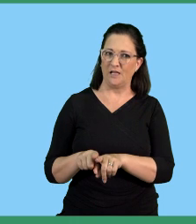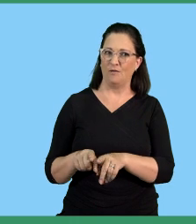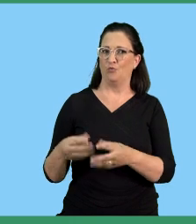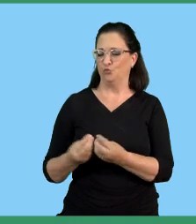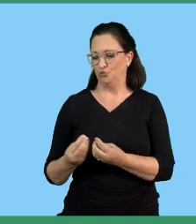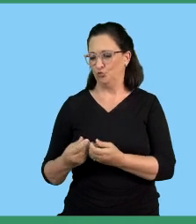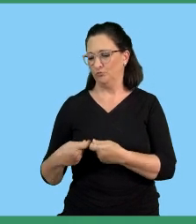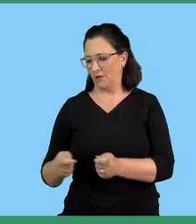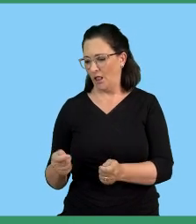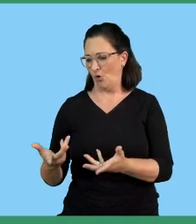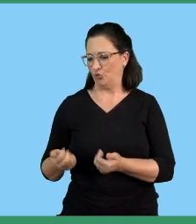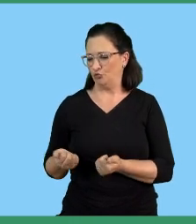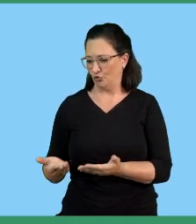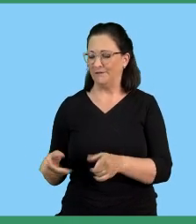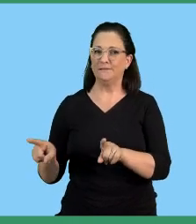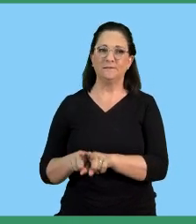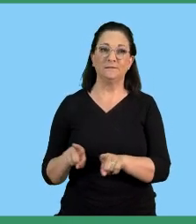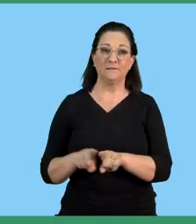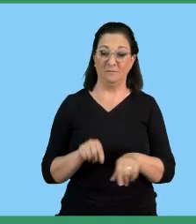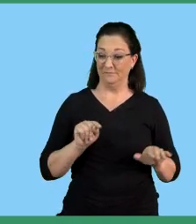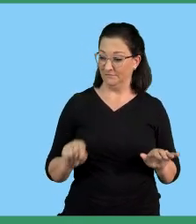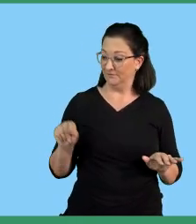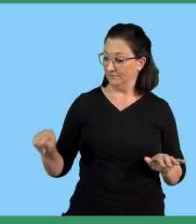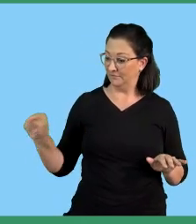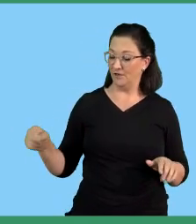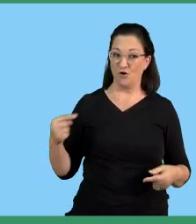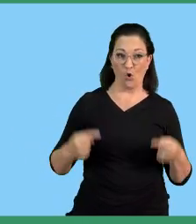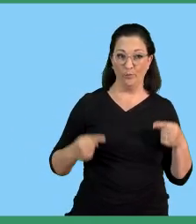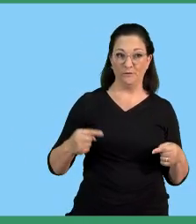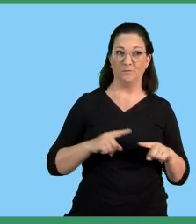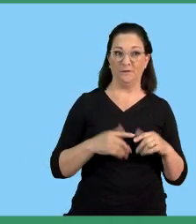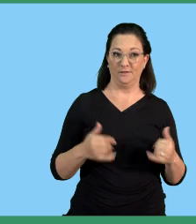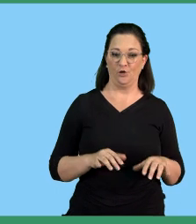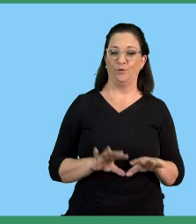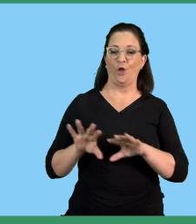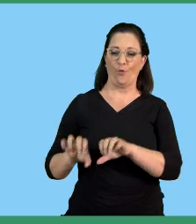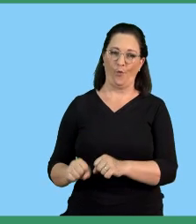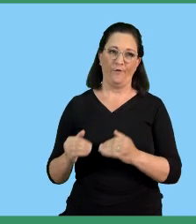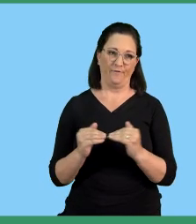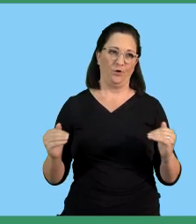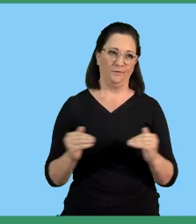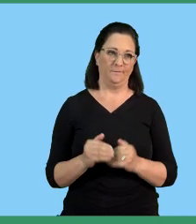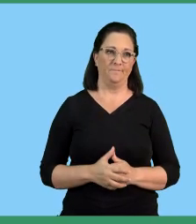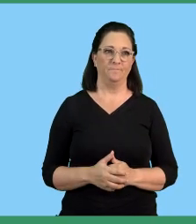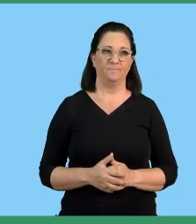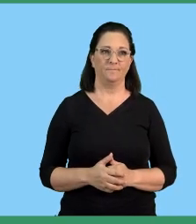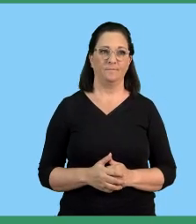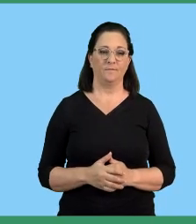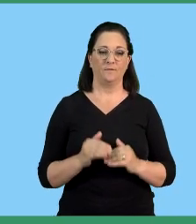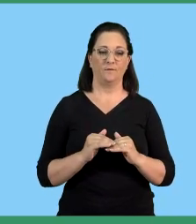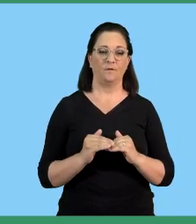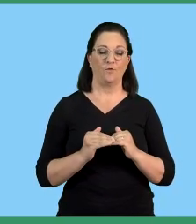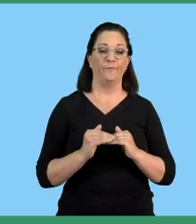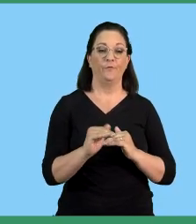goods or services. What does that mean? This could be our competitor. Let's go back a bit. Right, so with our forward